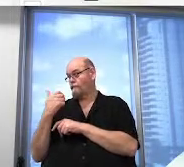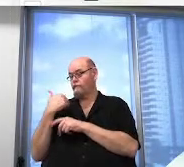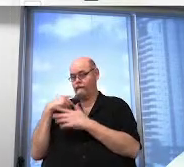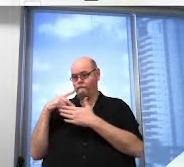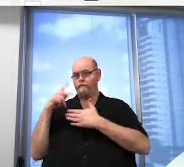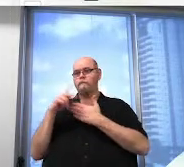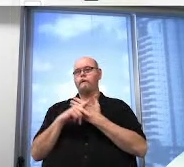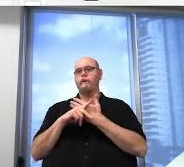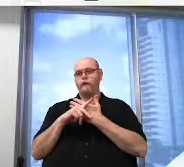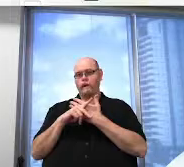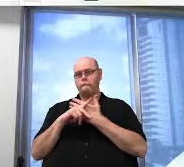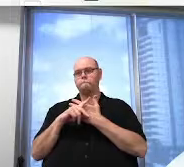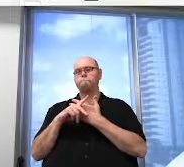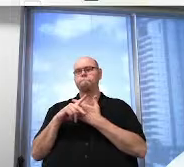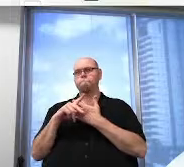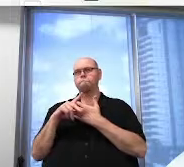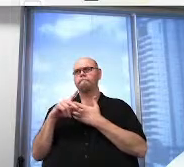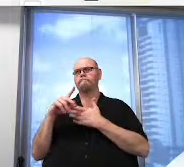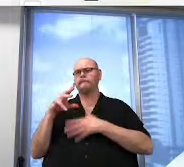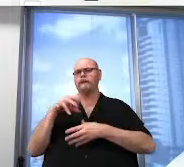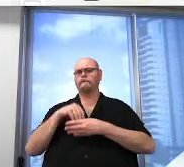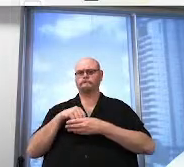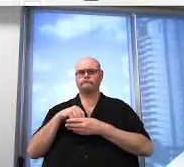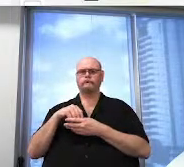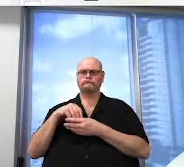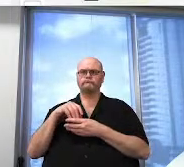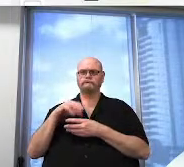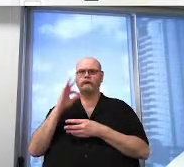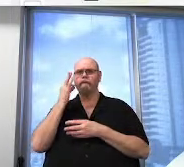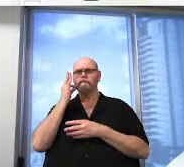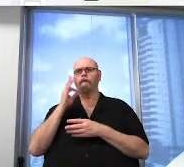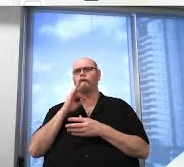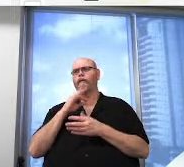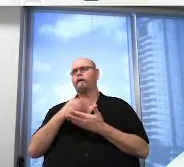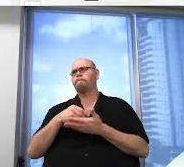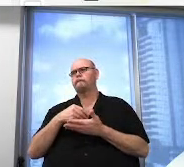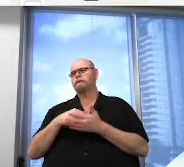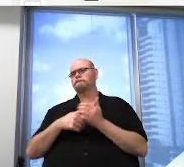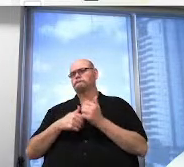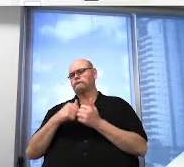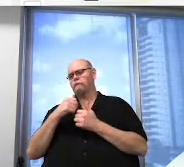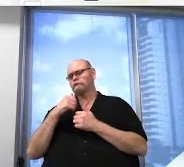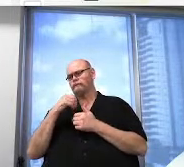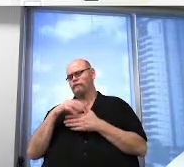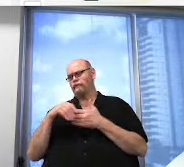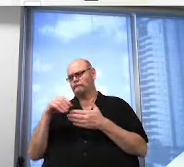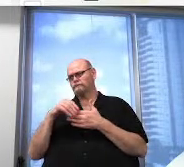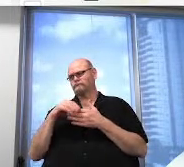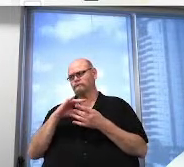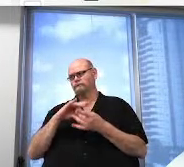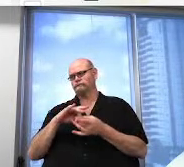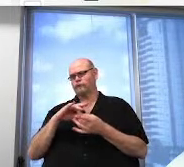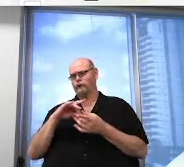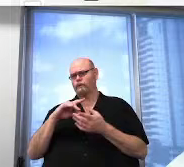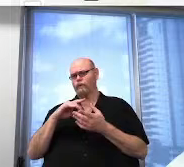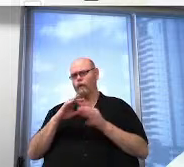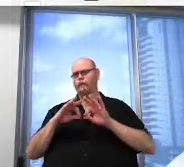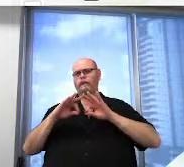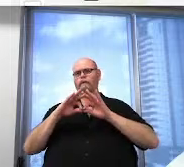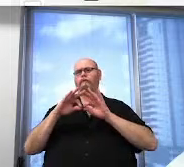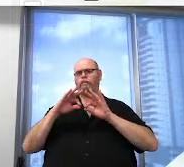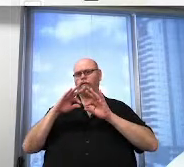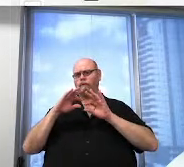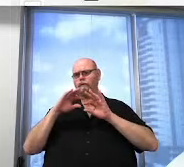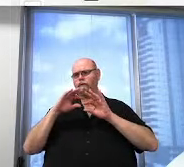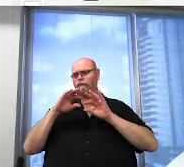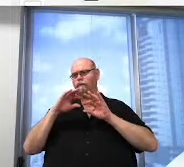Yes, there is a program brief that also accounts for federal funds in this. So the majority of these dollars are associated with